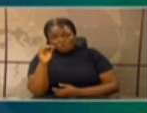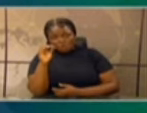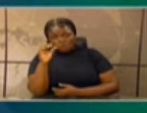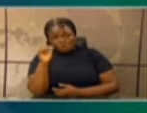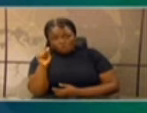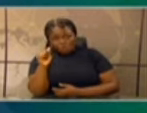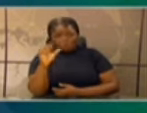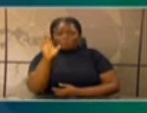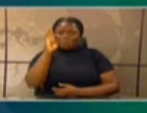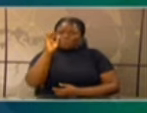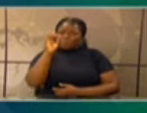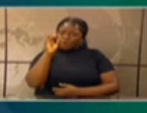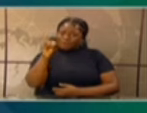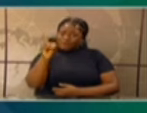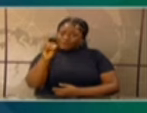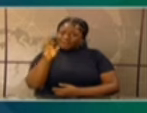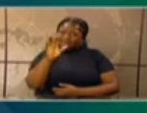Adetina, mpeni fwani bi.